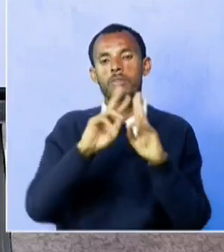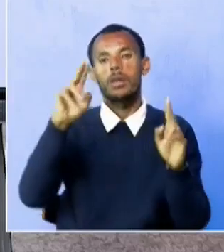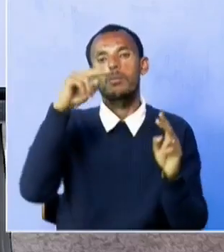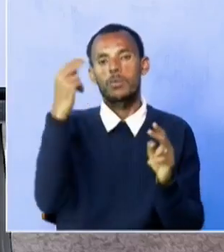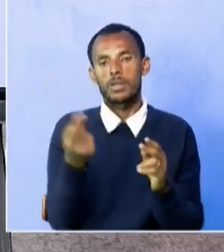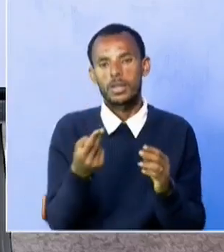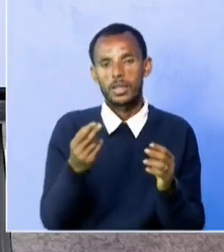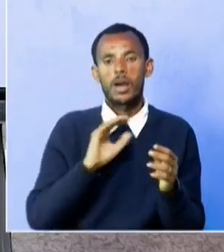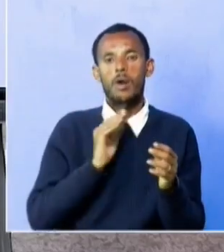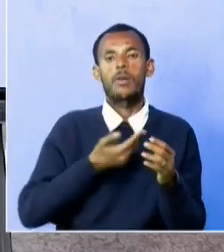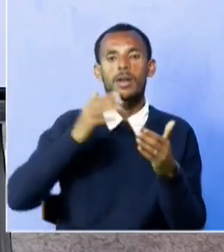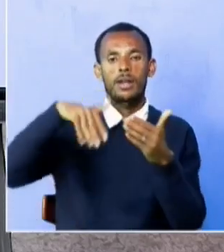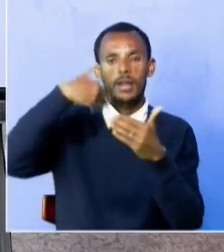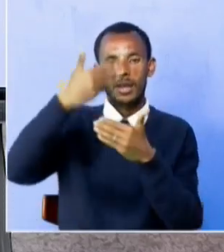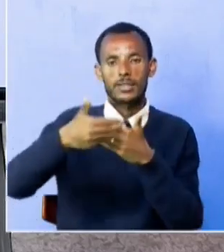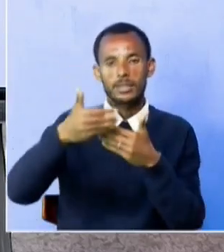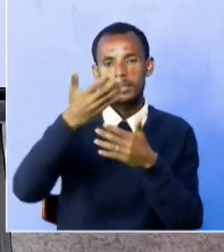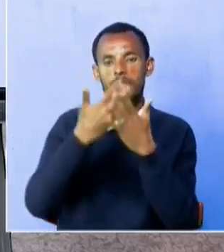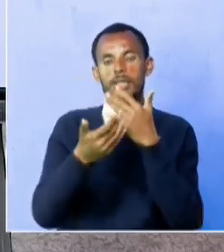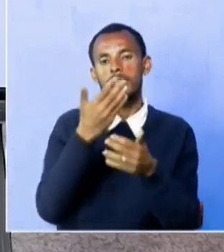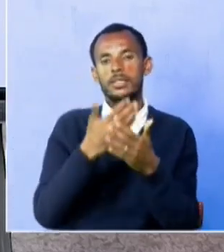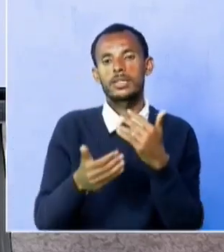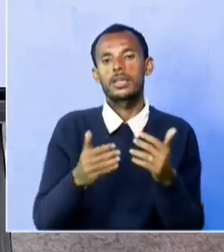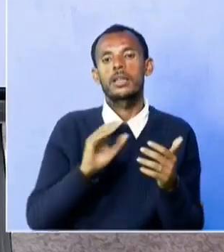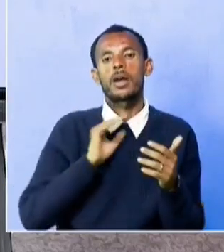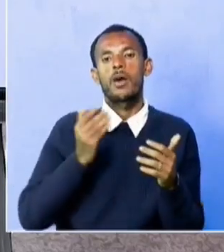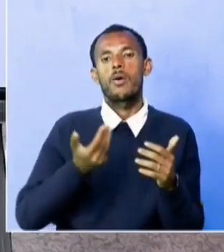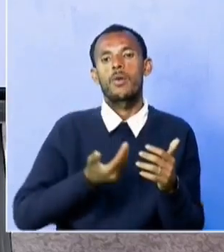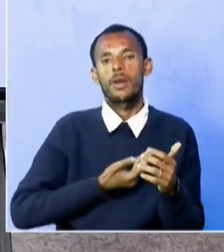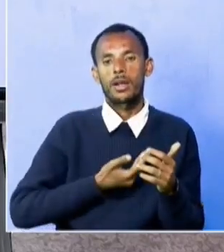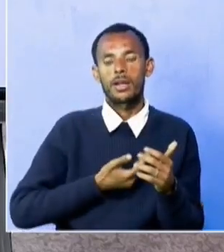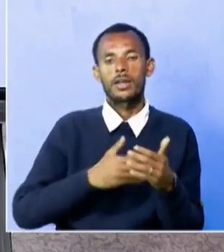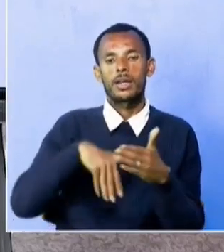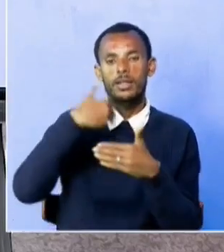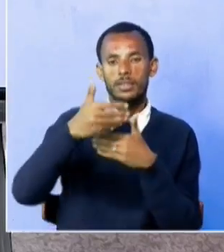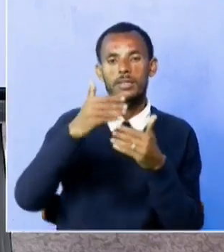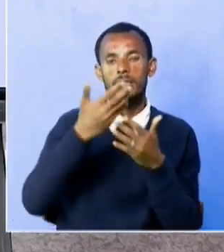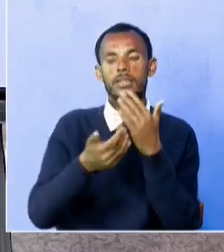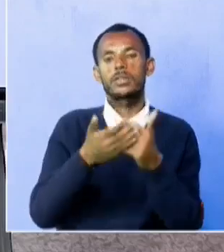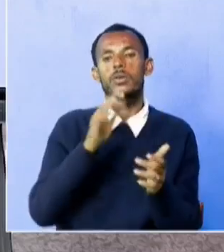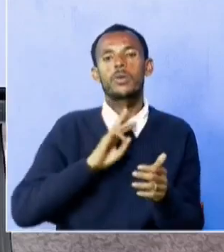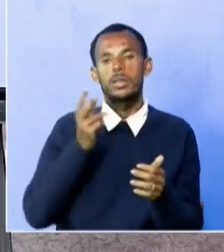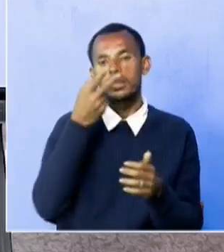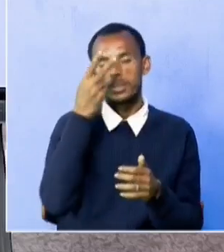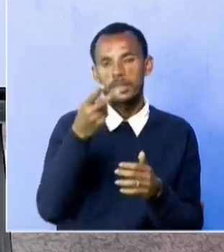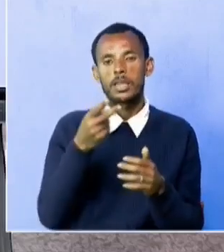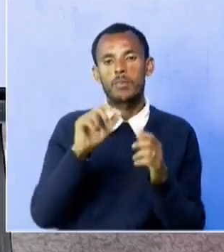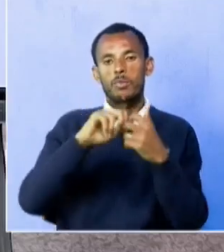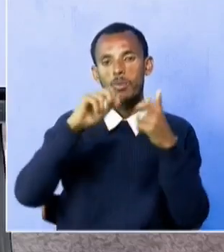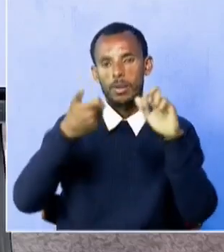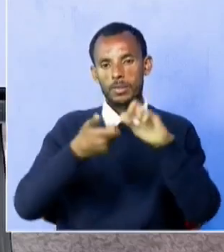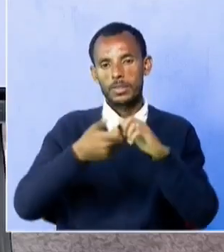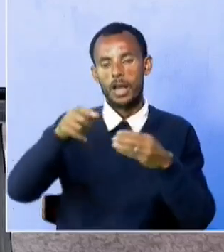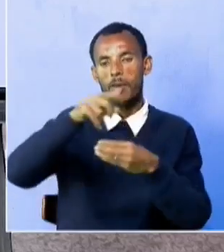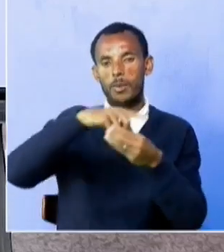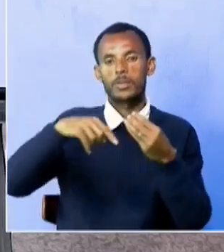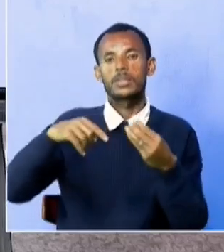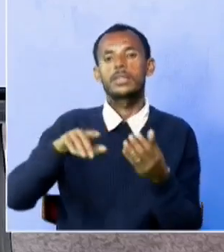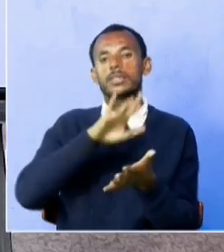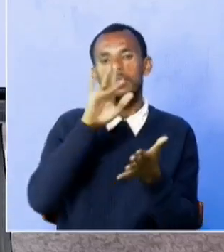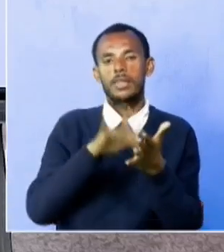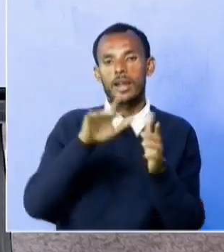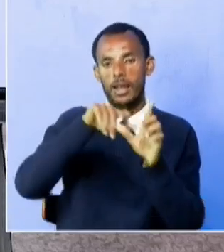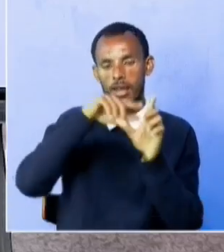important for our next discussion. So in our next discussion, we will see problems about central